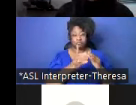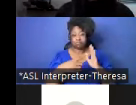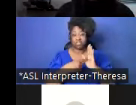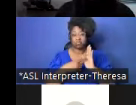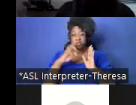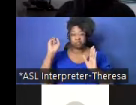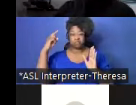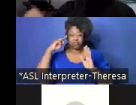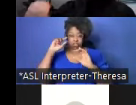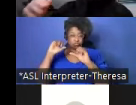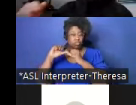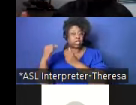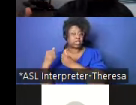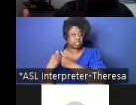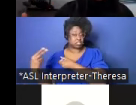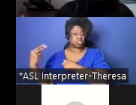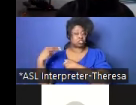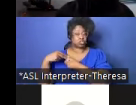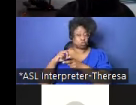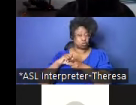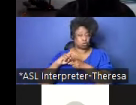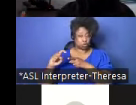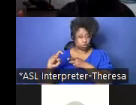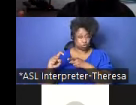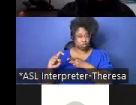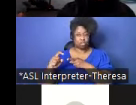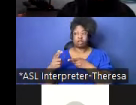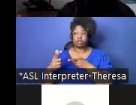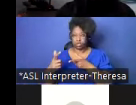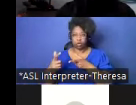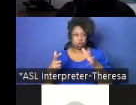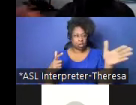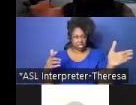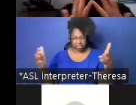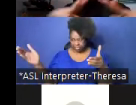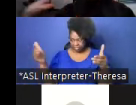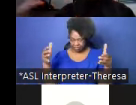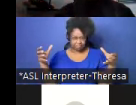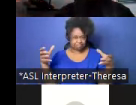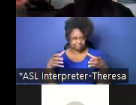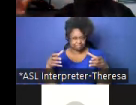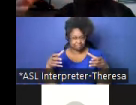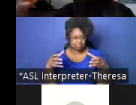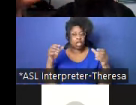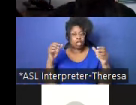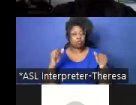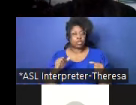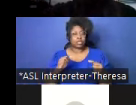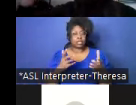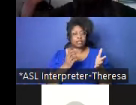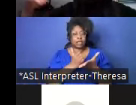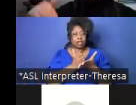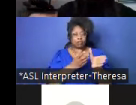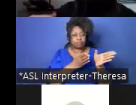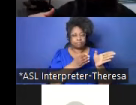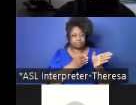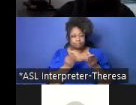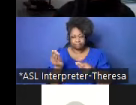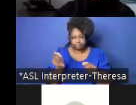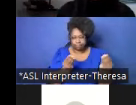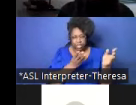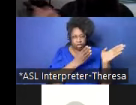federal agencies. And so what we're able to do is facilitate coordination, both on sort of a geographic area, but then in multi-levels